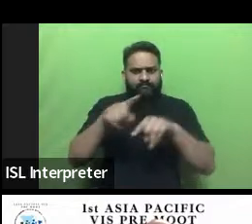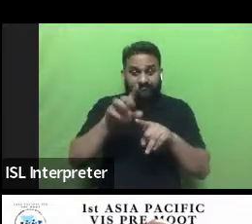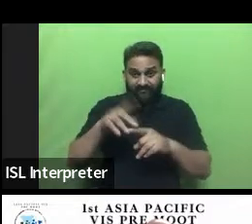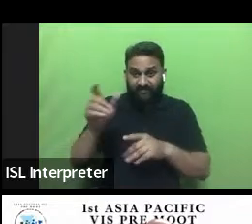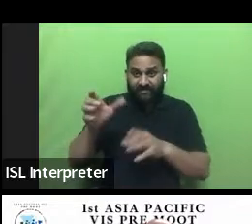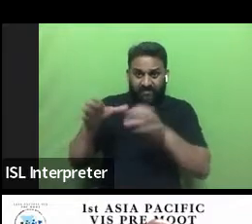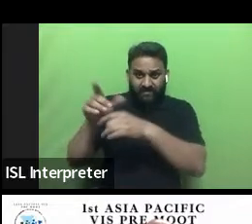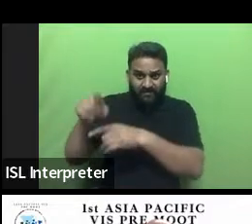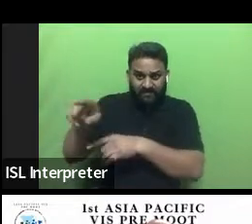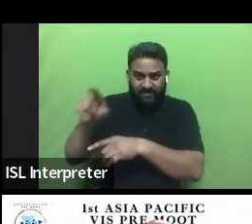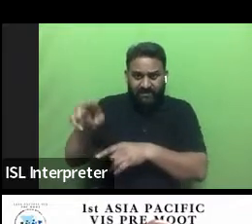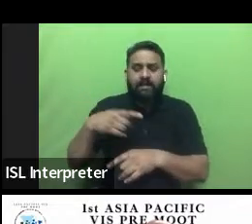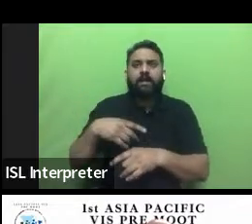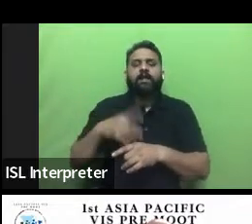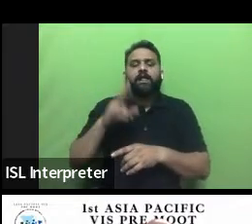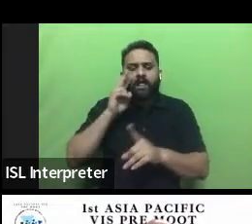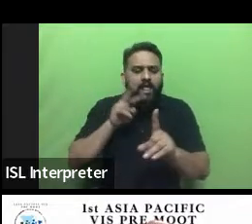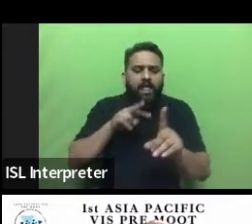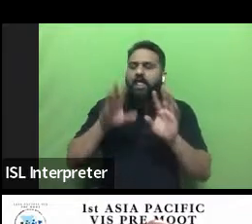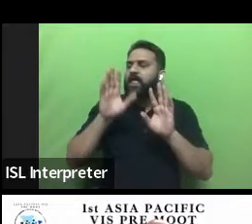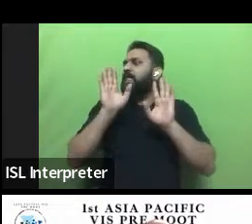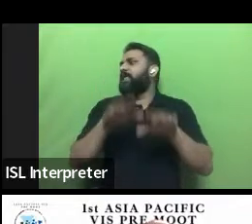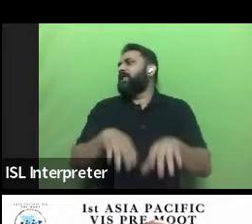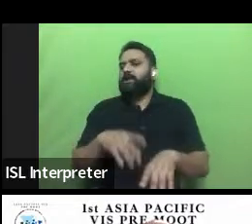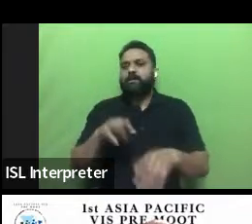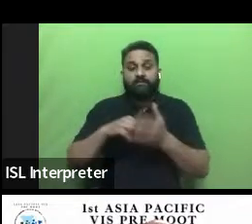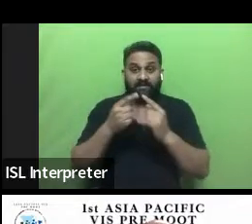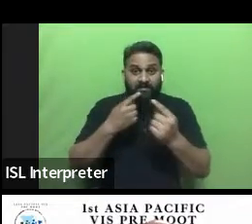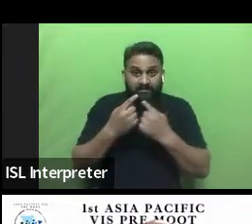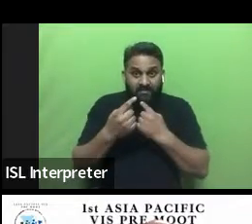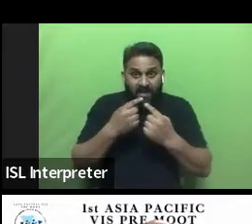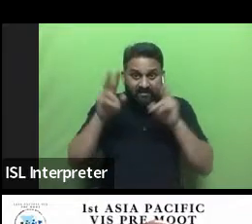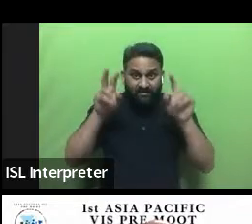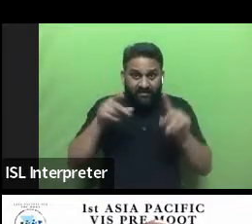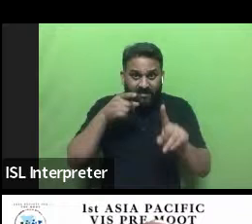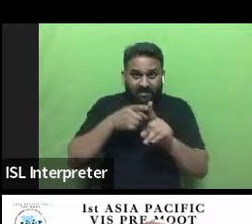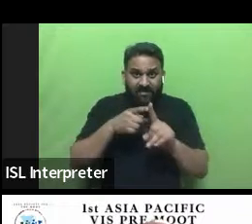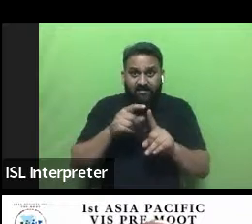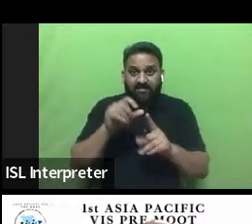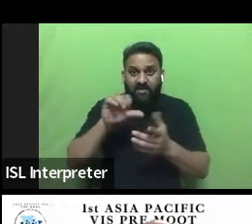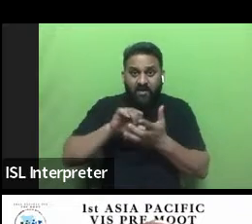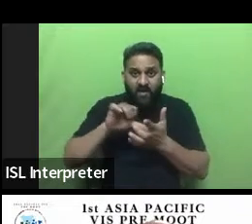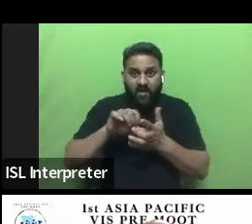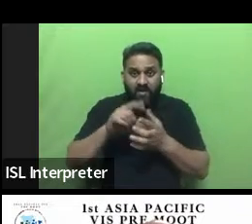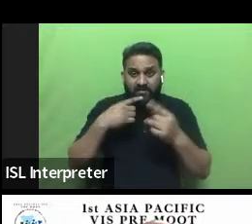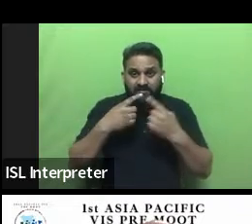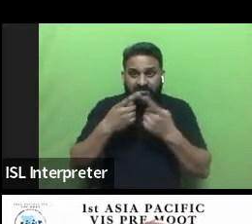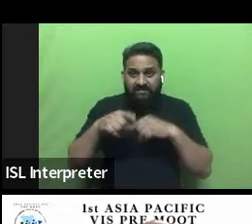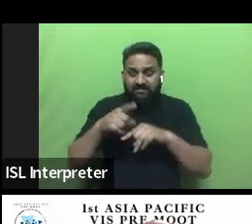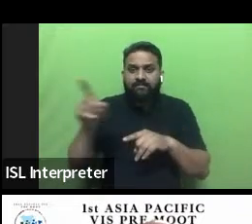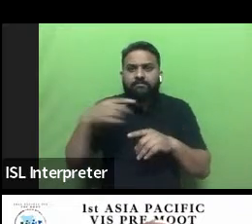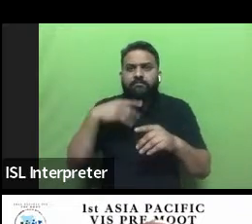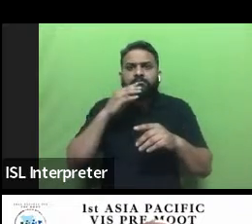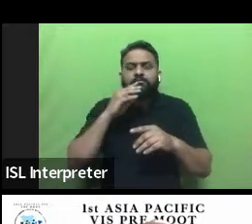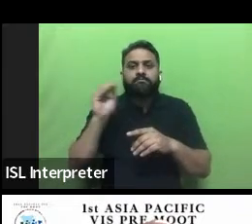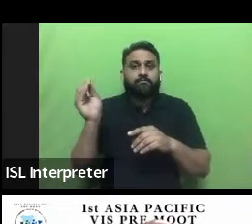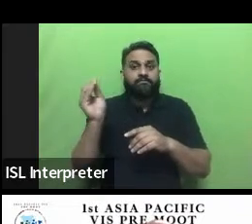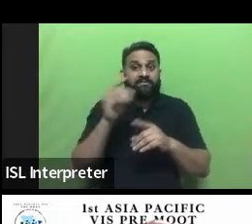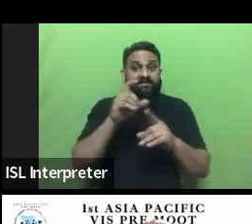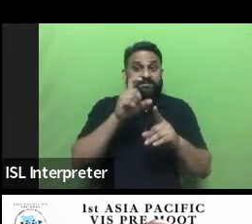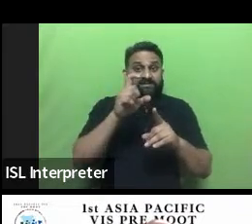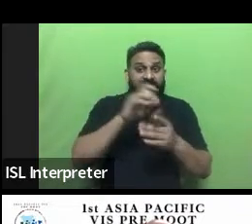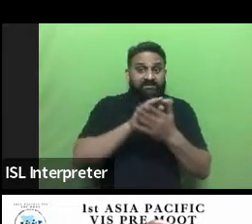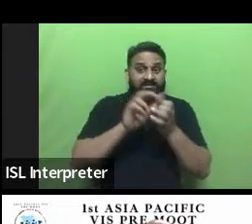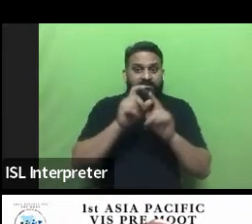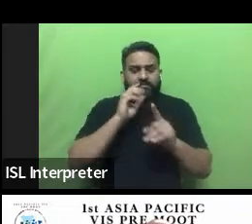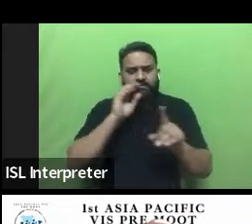seems to have overlooked that even during the negotiations at the Palm Oil Summit, Ms. Bhupati did inform Mr. Chandra that certain